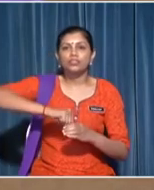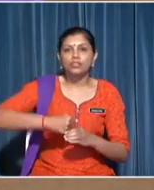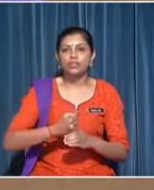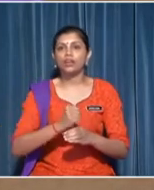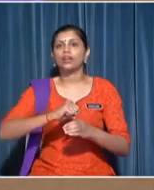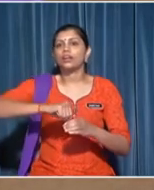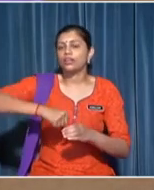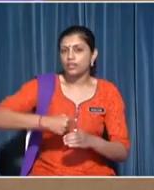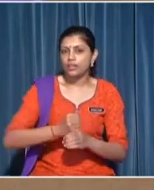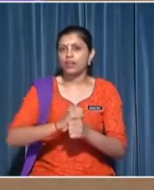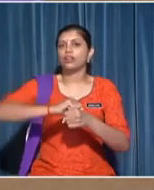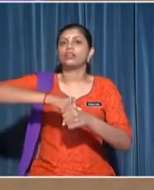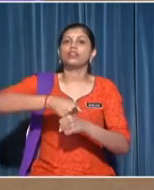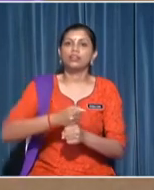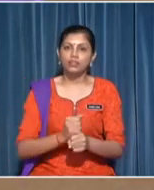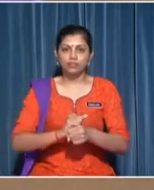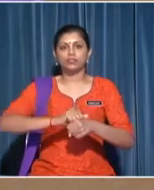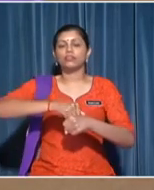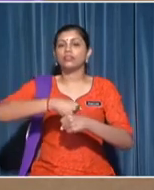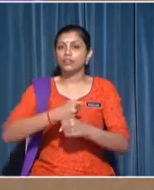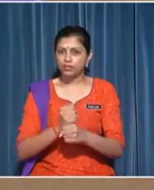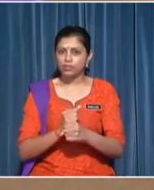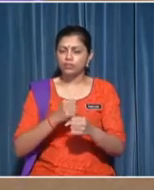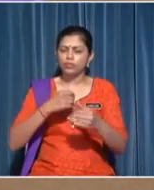fairly fine.